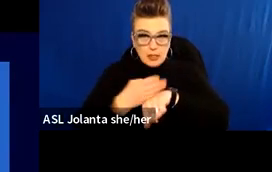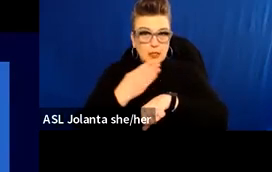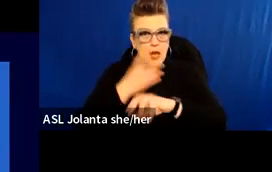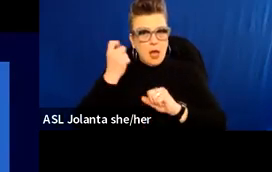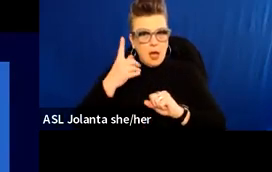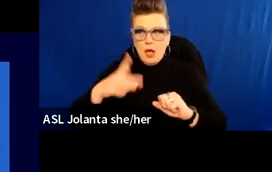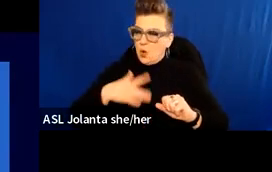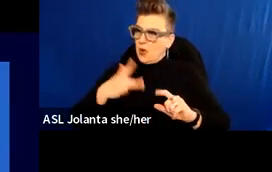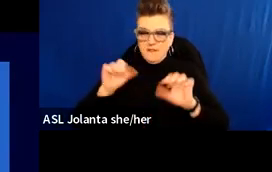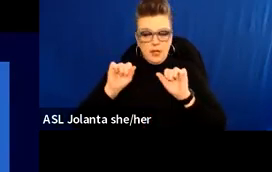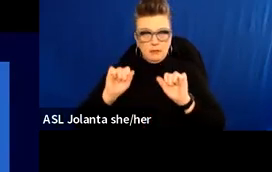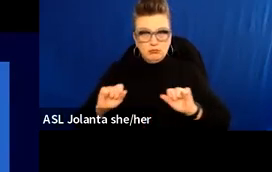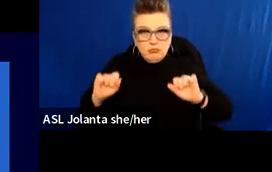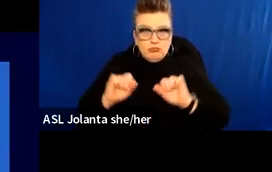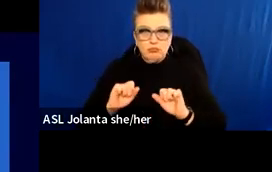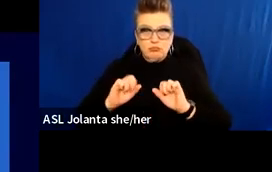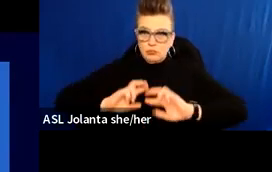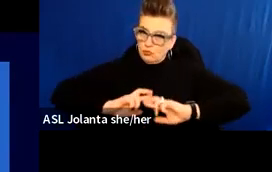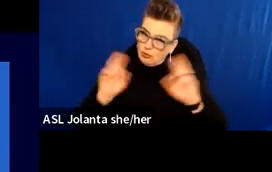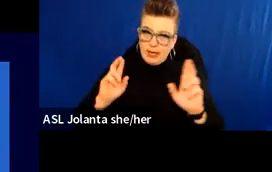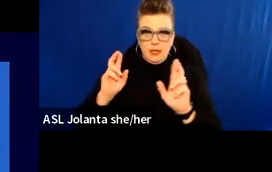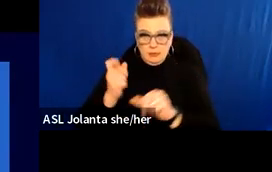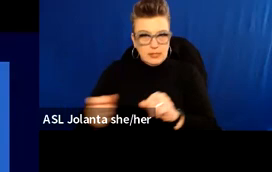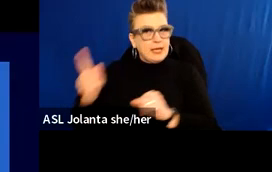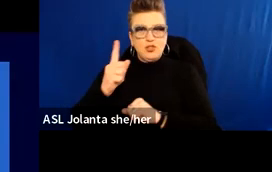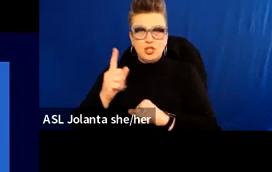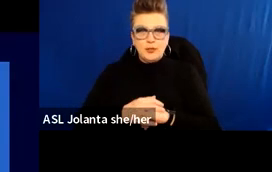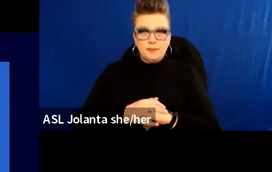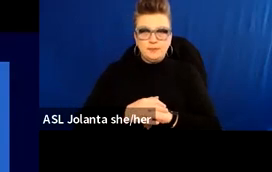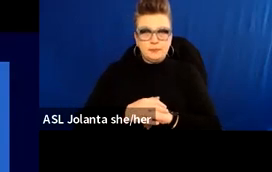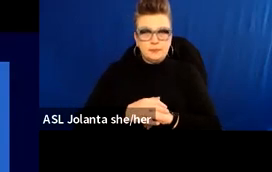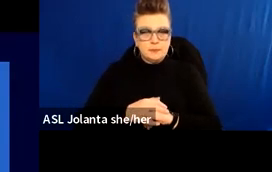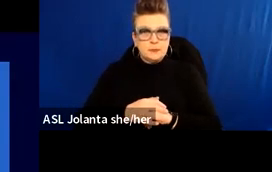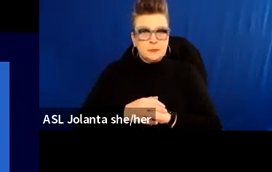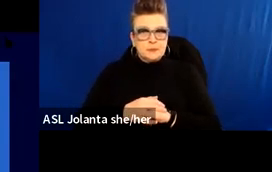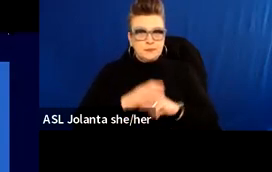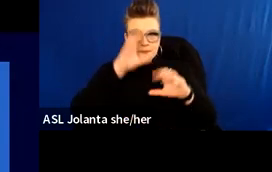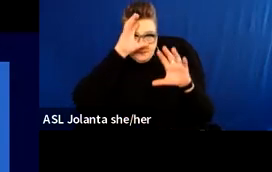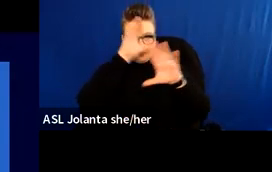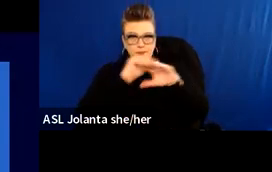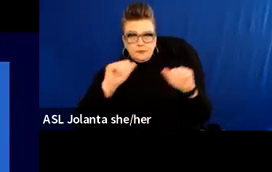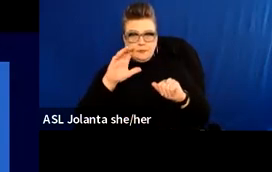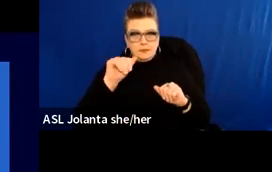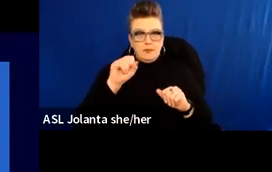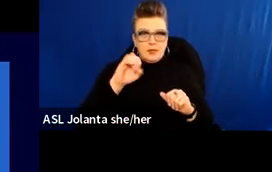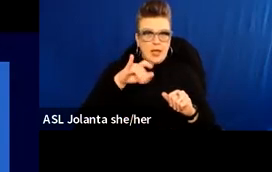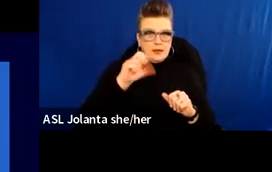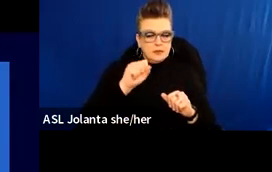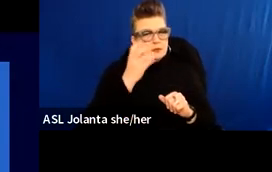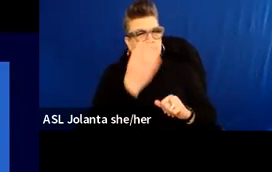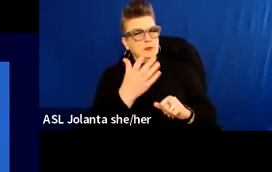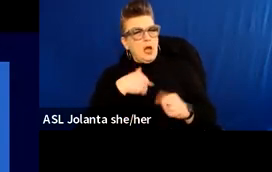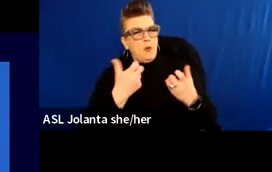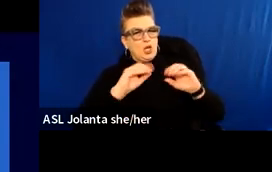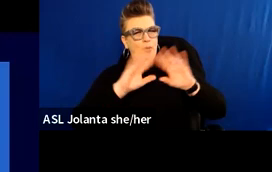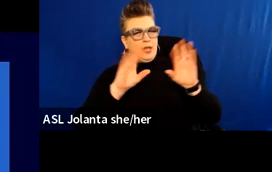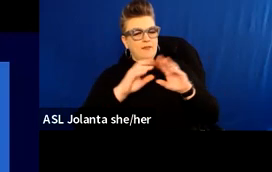primed and ready to fully implement next school year one thing i think that a missile pair that i just want to clarify is that we are planning